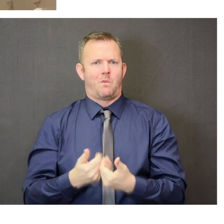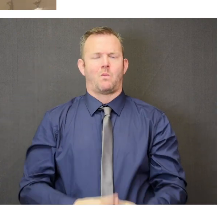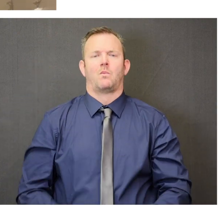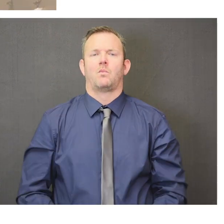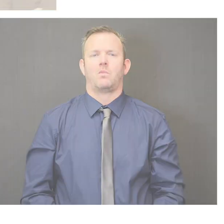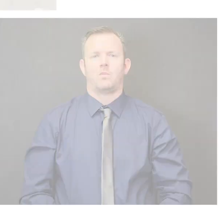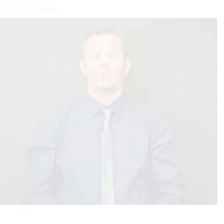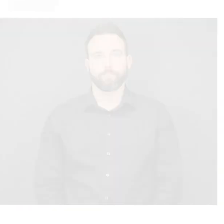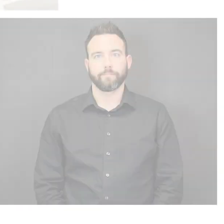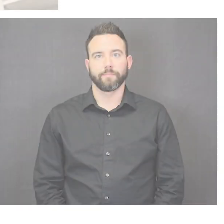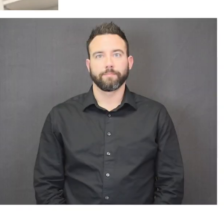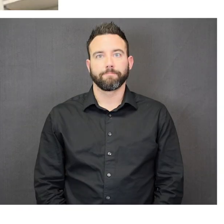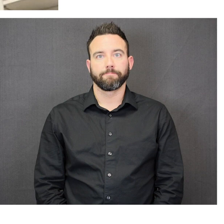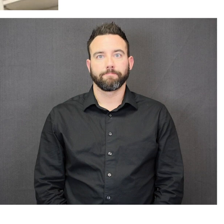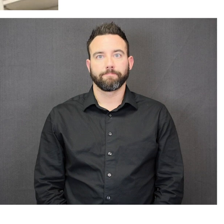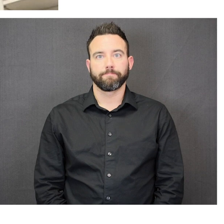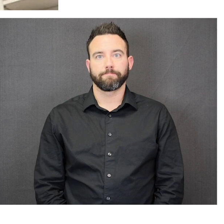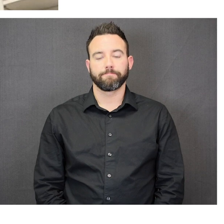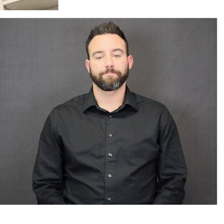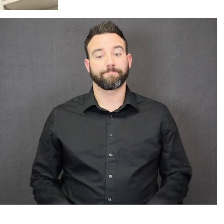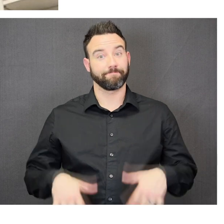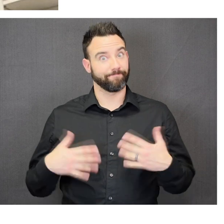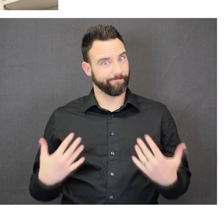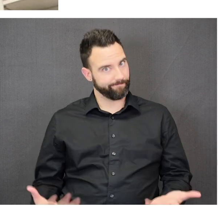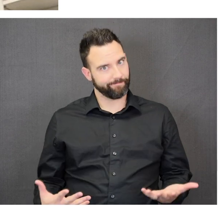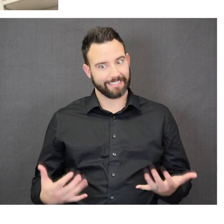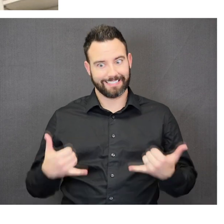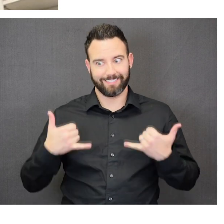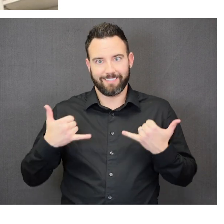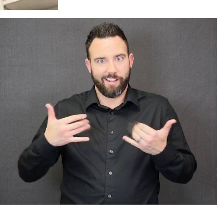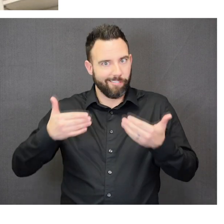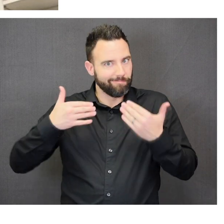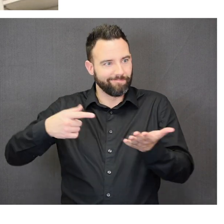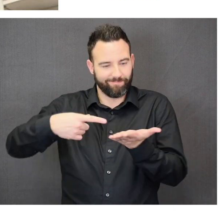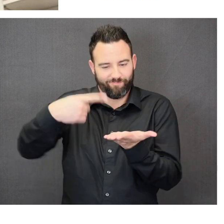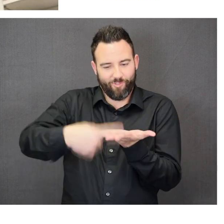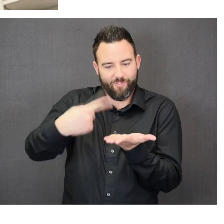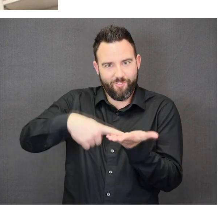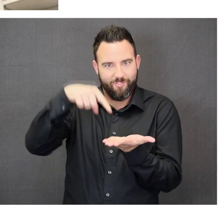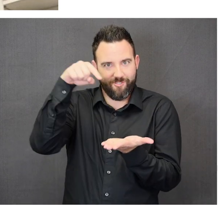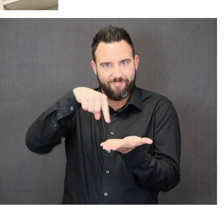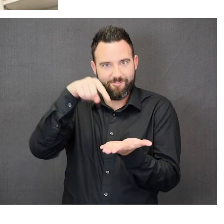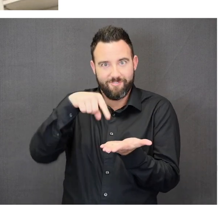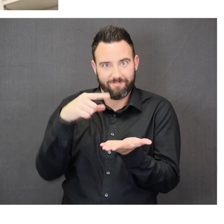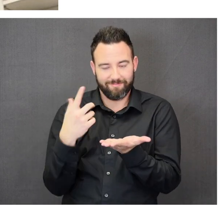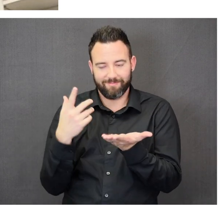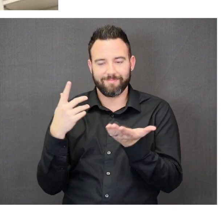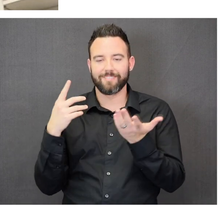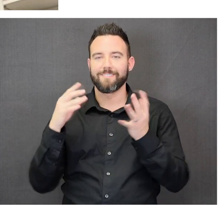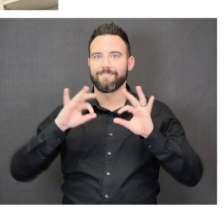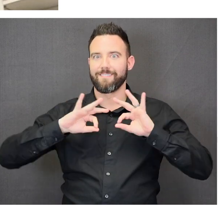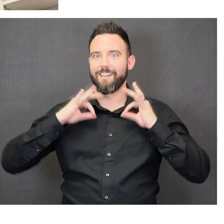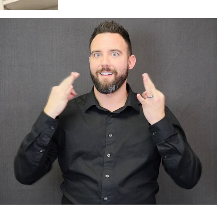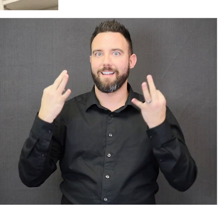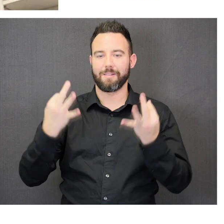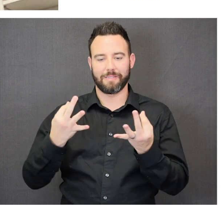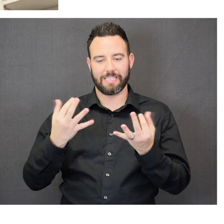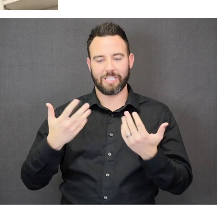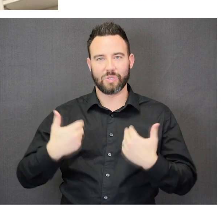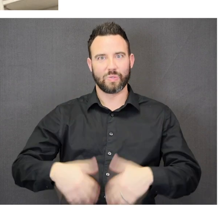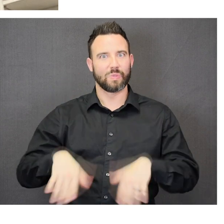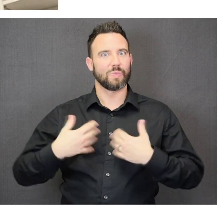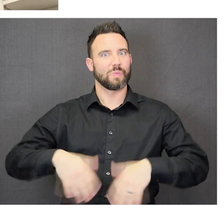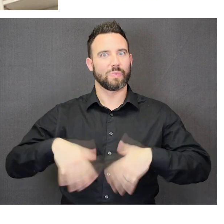anxiety at home? Let's talk about regulating the family. There's a